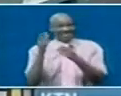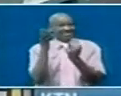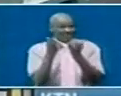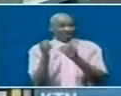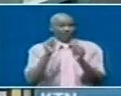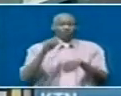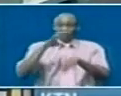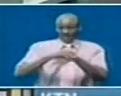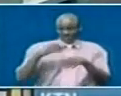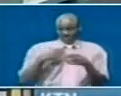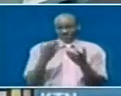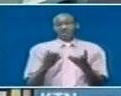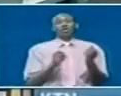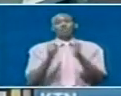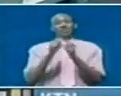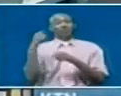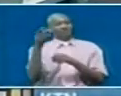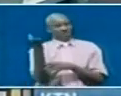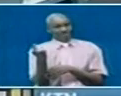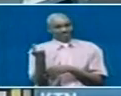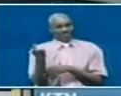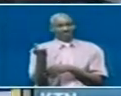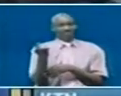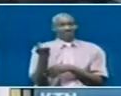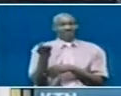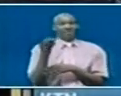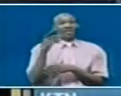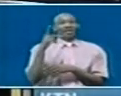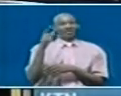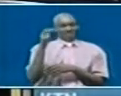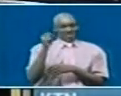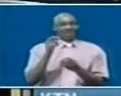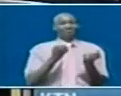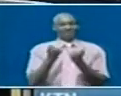get one up over its competitors. Charles Gitonga, KTN Business.